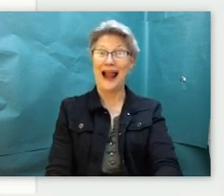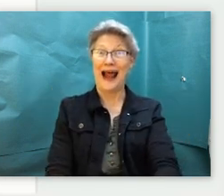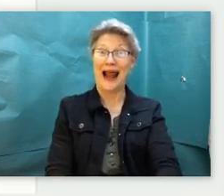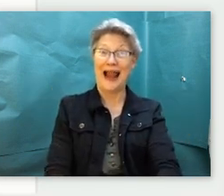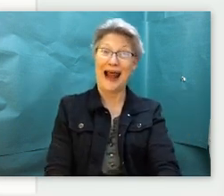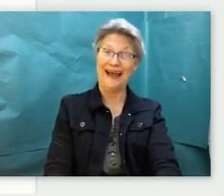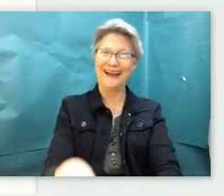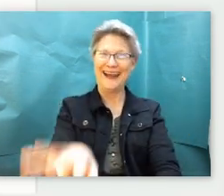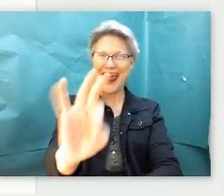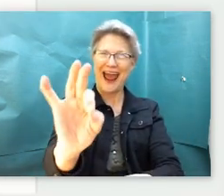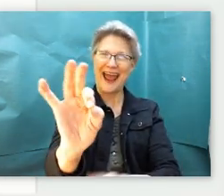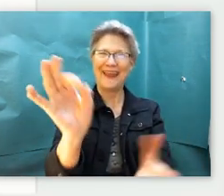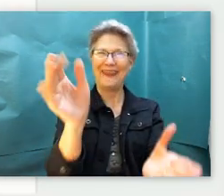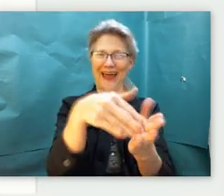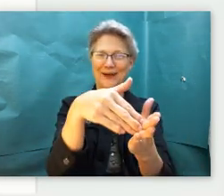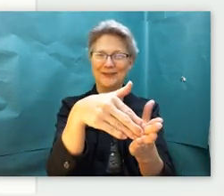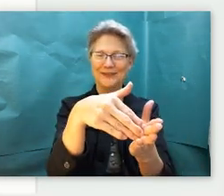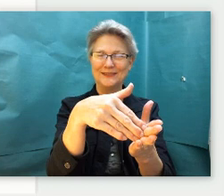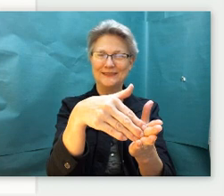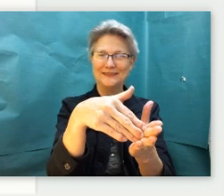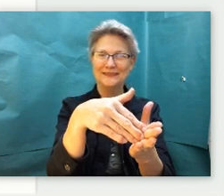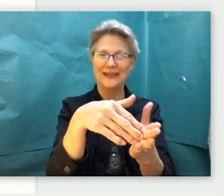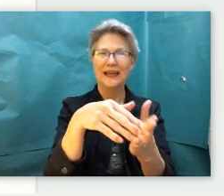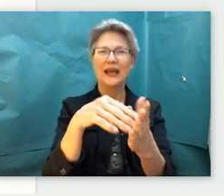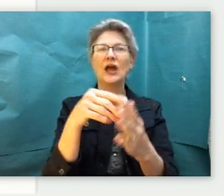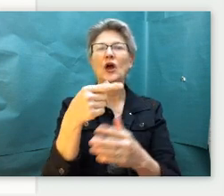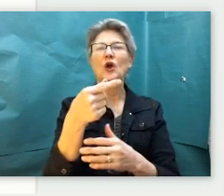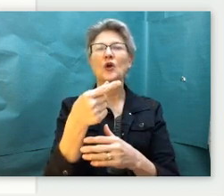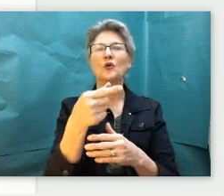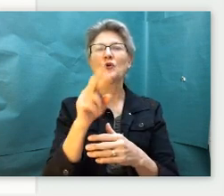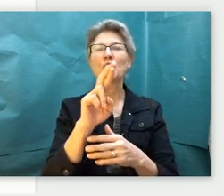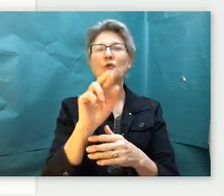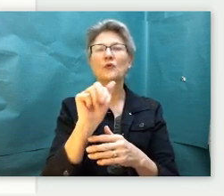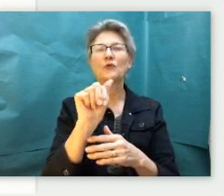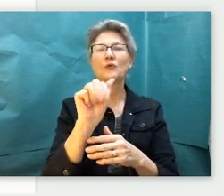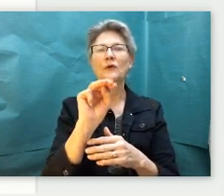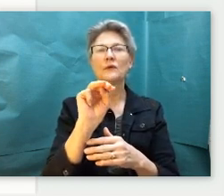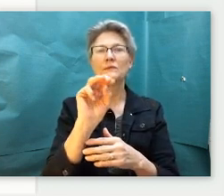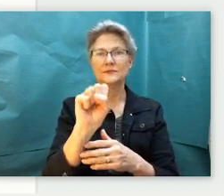that's right, 9,000 grams.